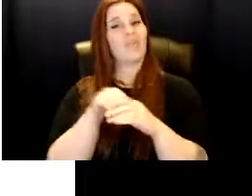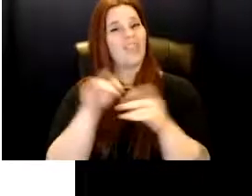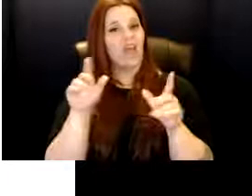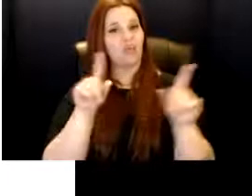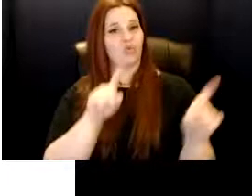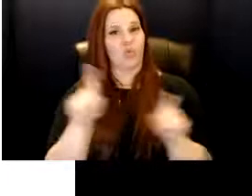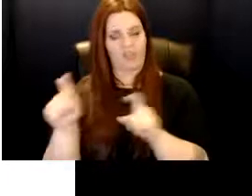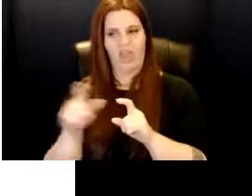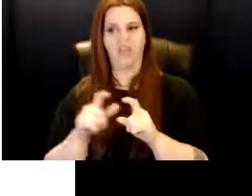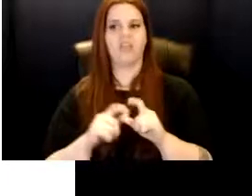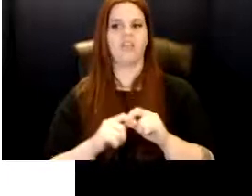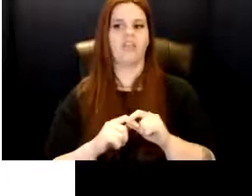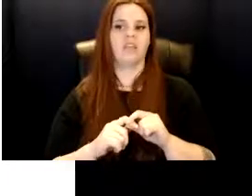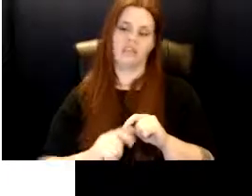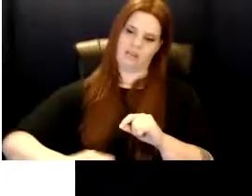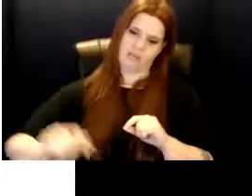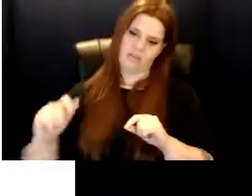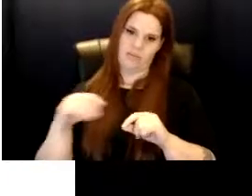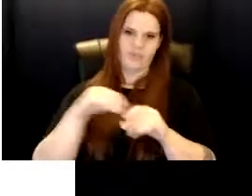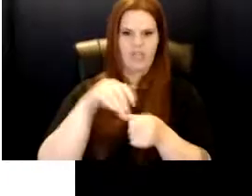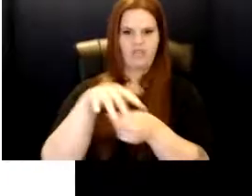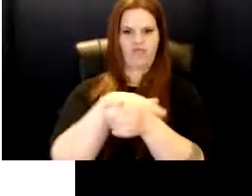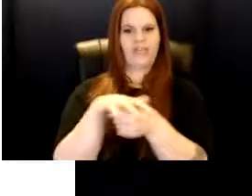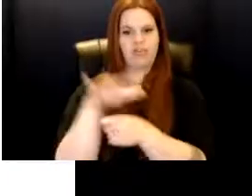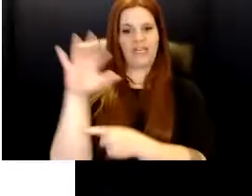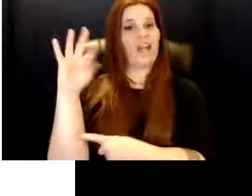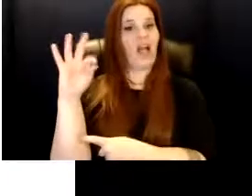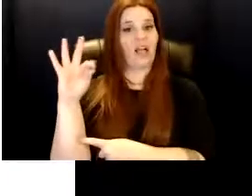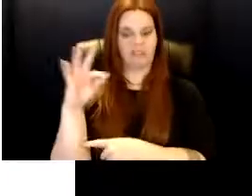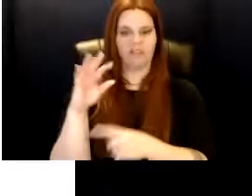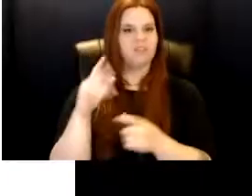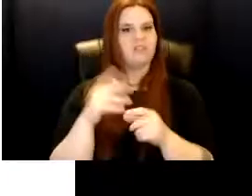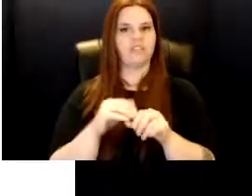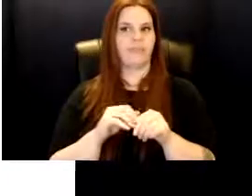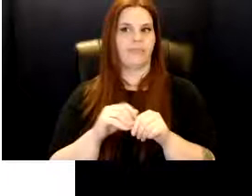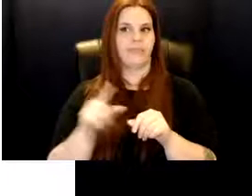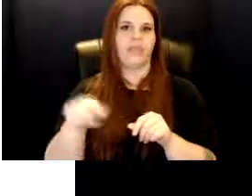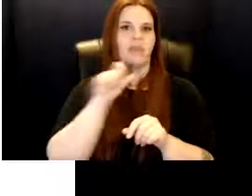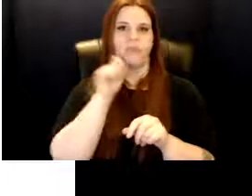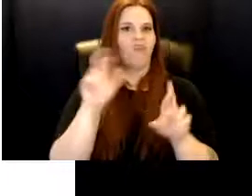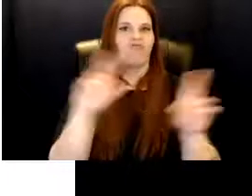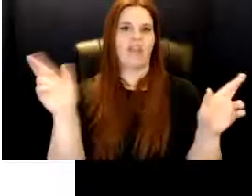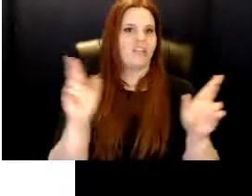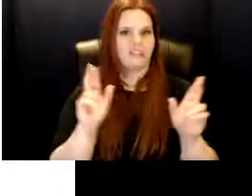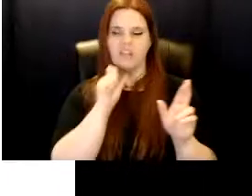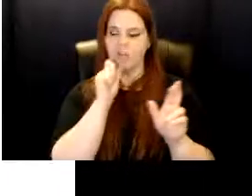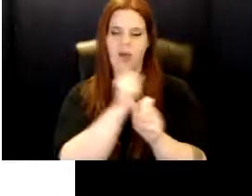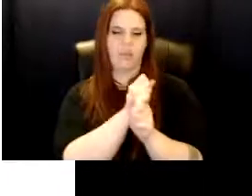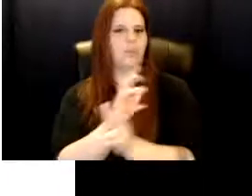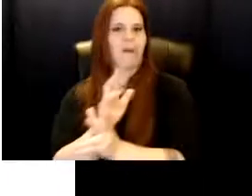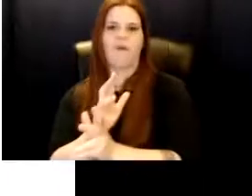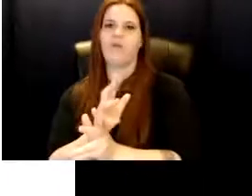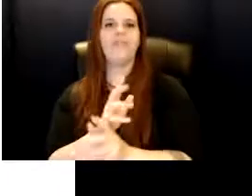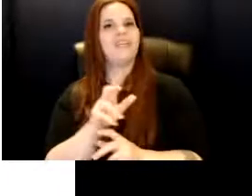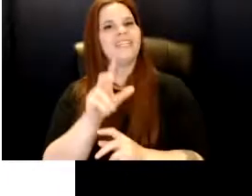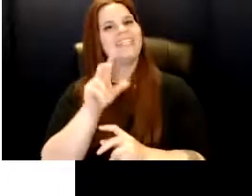of FEMA Region 9 or Region 9 that they were not ready, they were not prepared, and they did